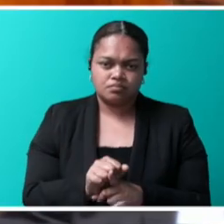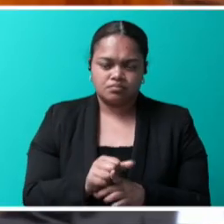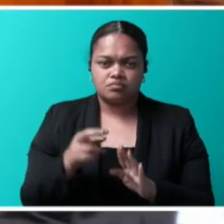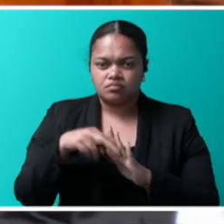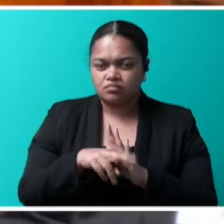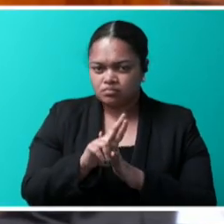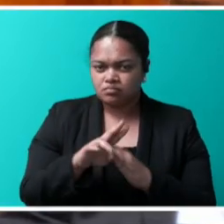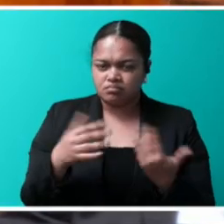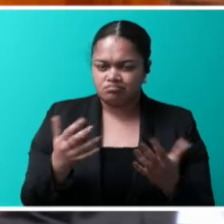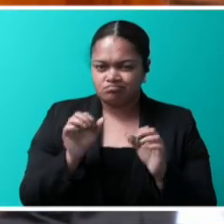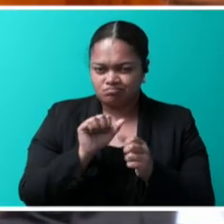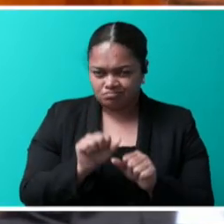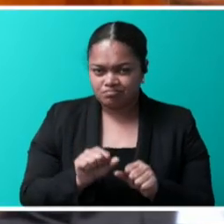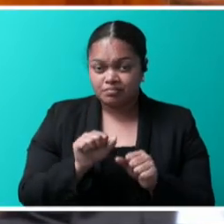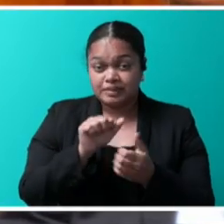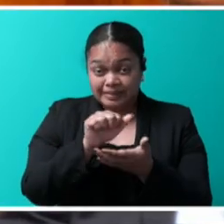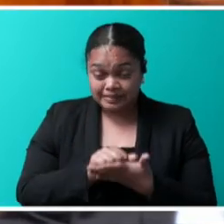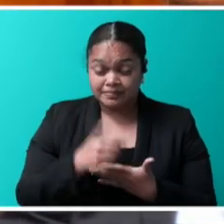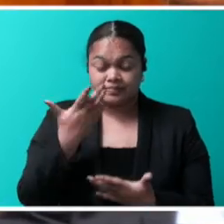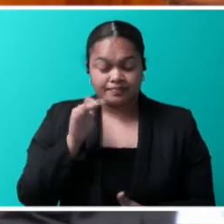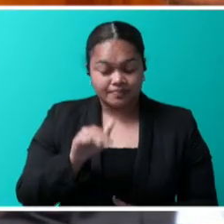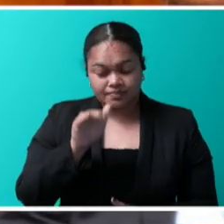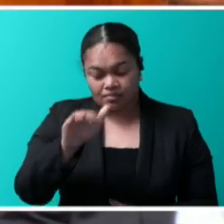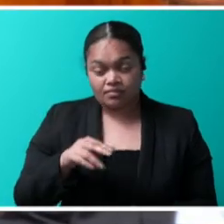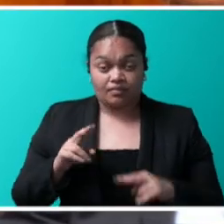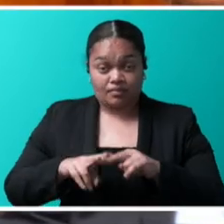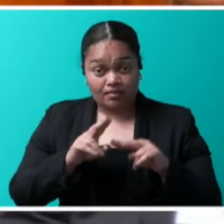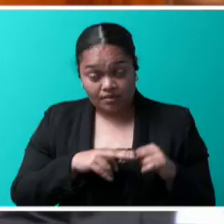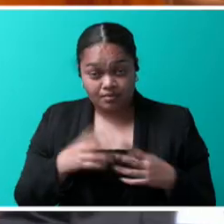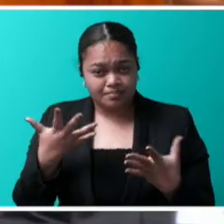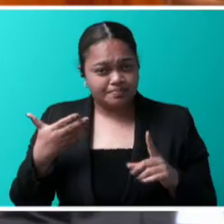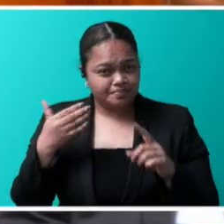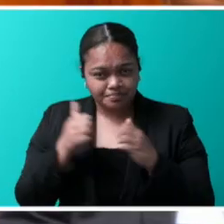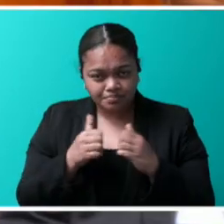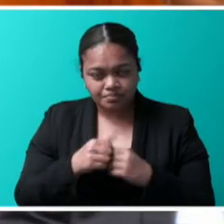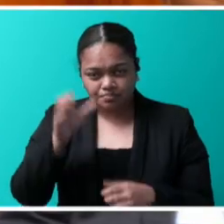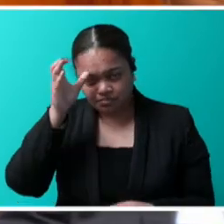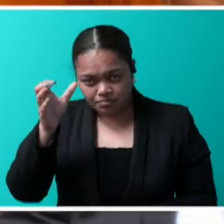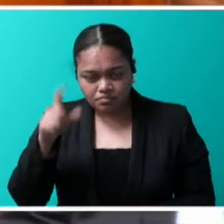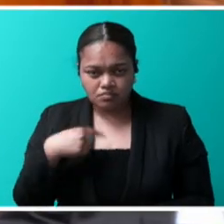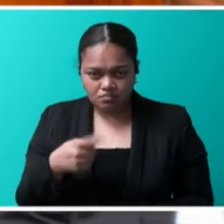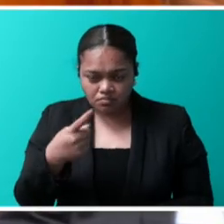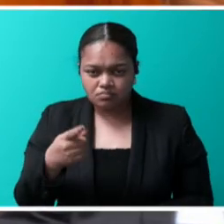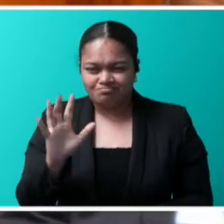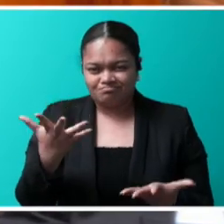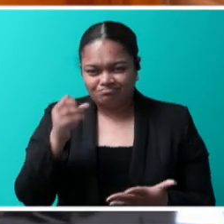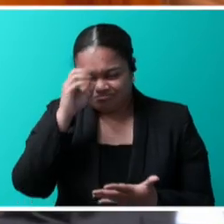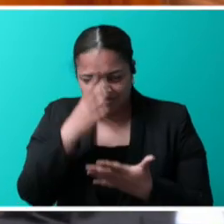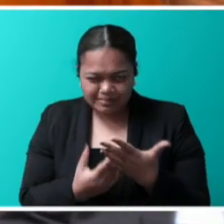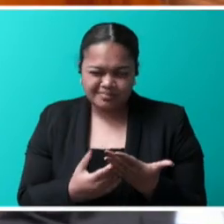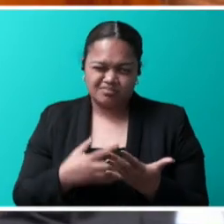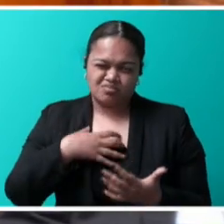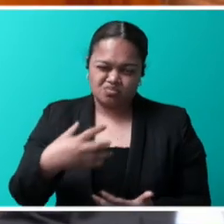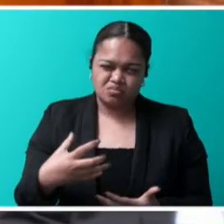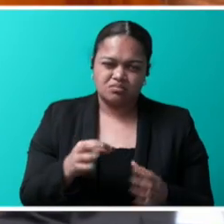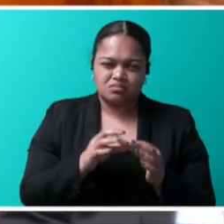sustainable future. Honourable Speaker, sir, Fiji, like many countries, continue to face increasing